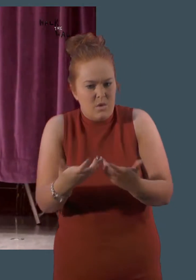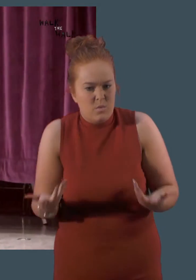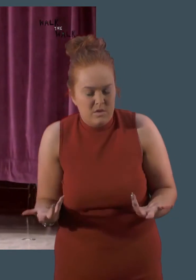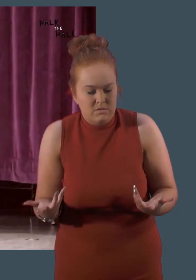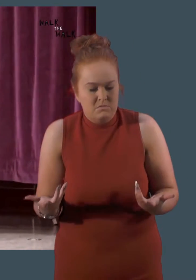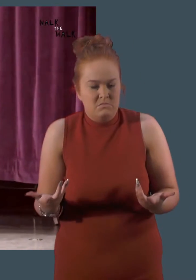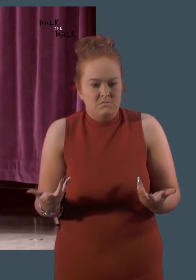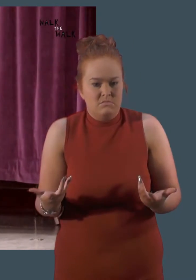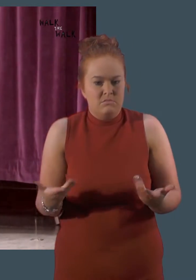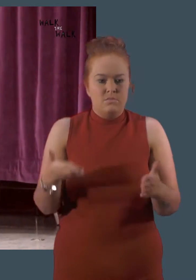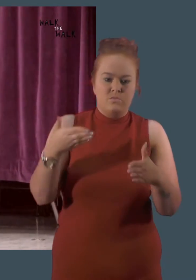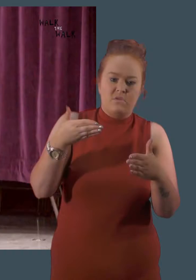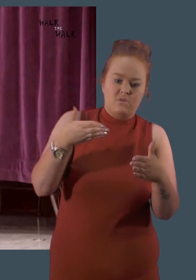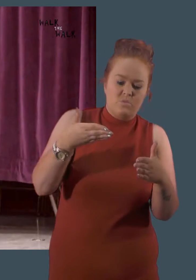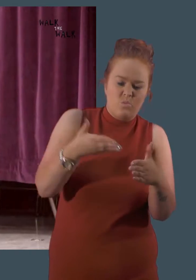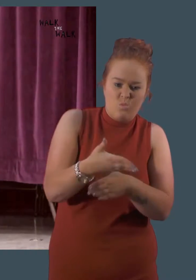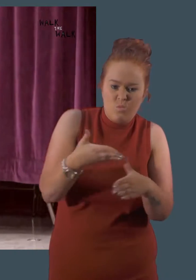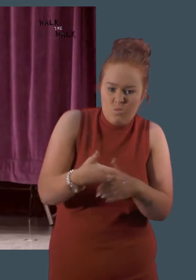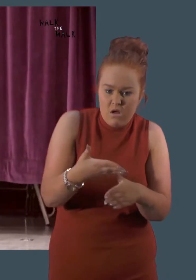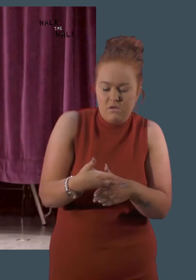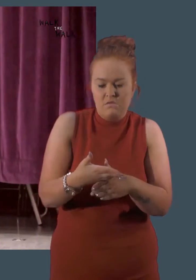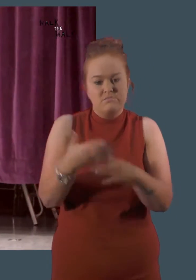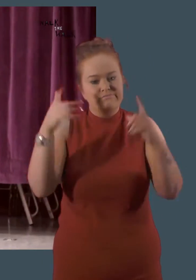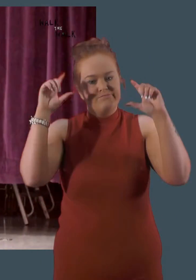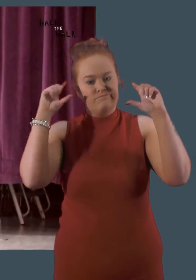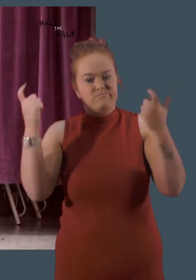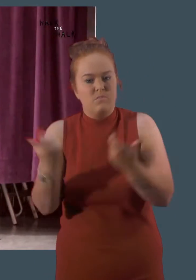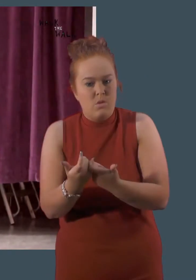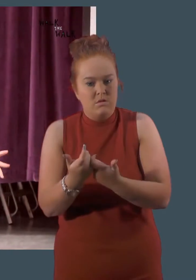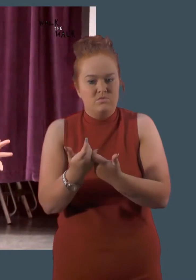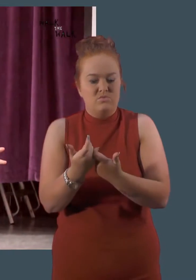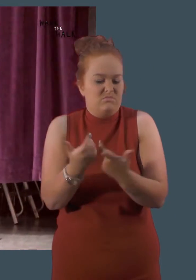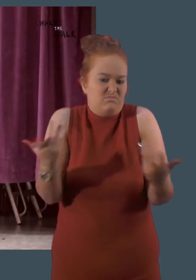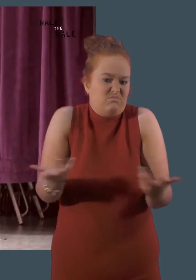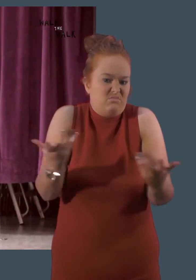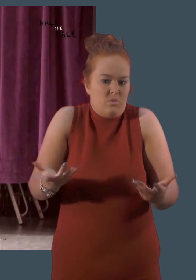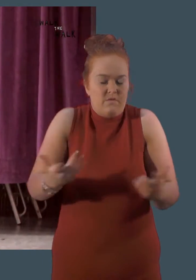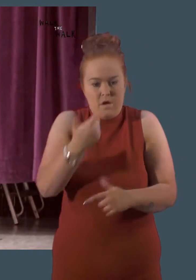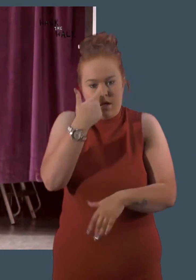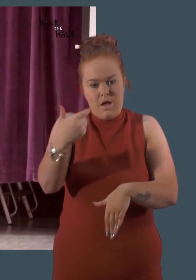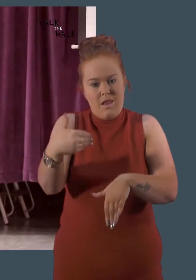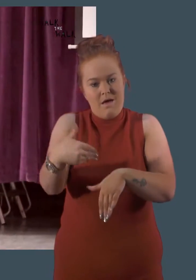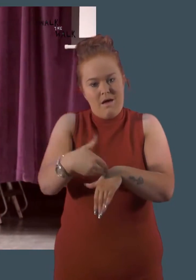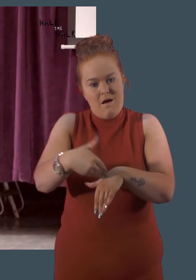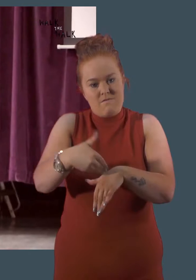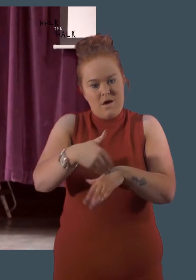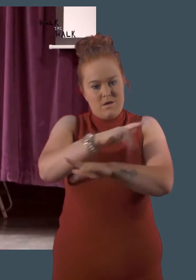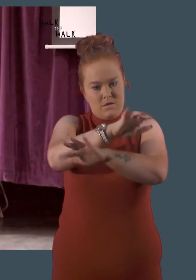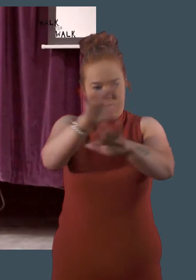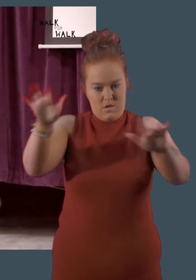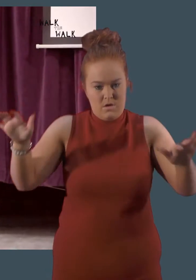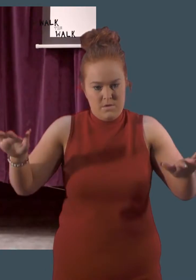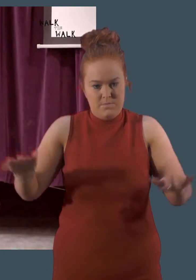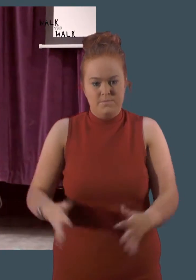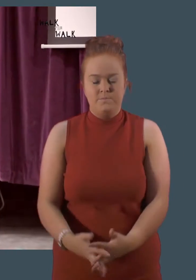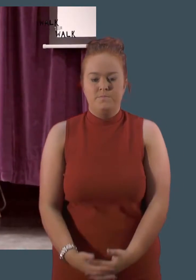activity that allows you to get a really clear snapshot of where your learners are and where your members of staff are